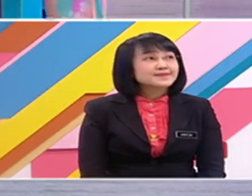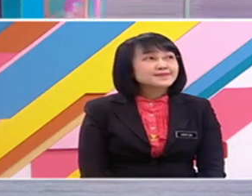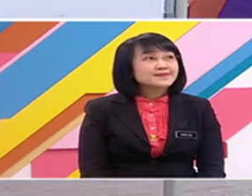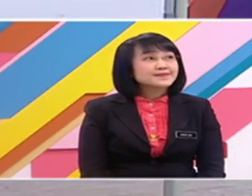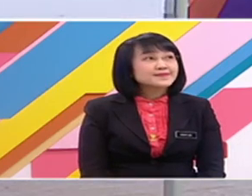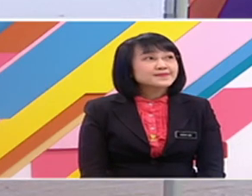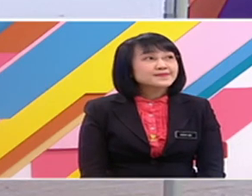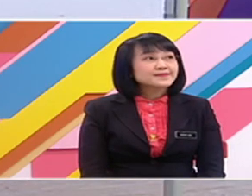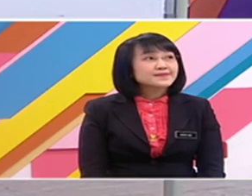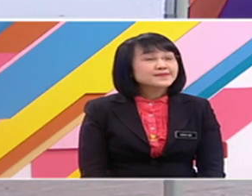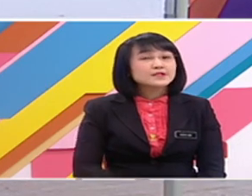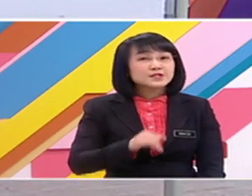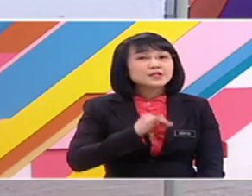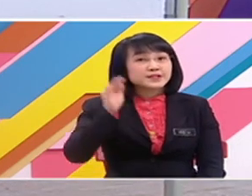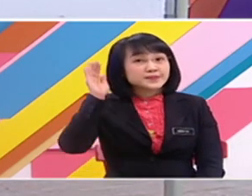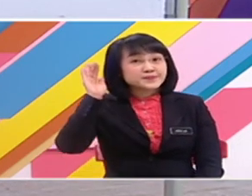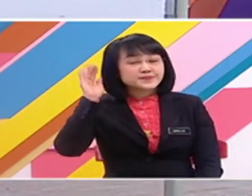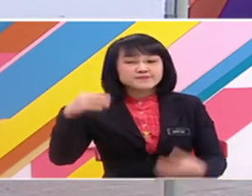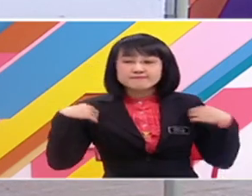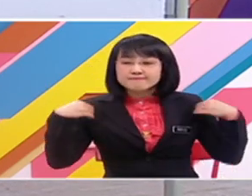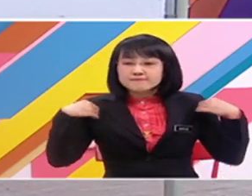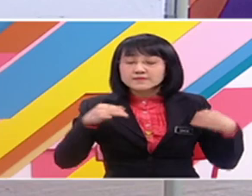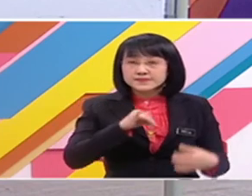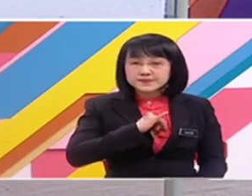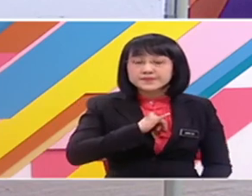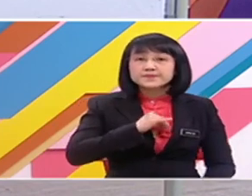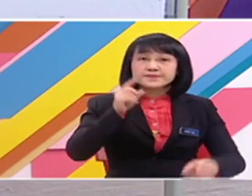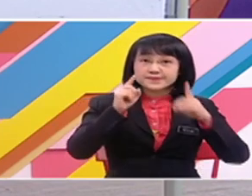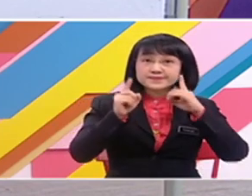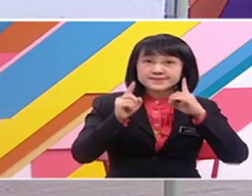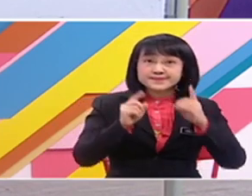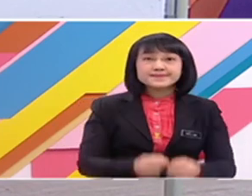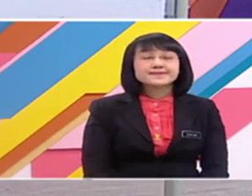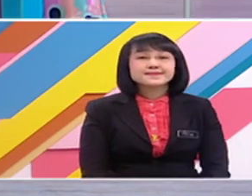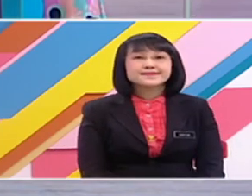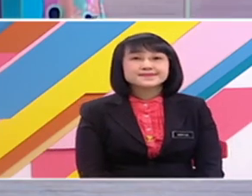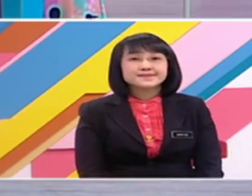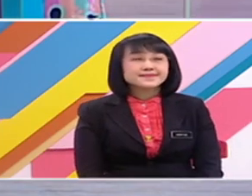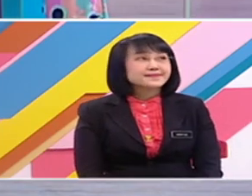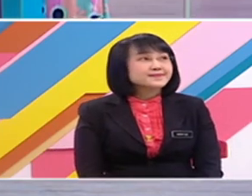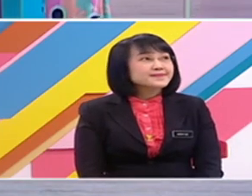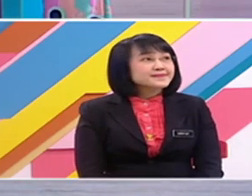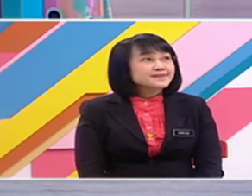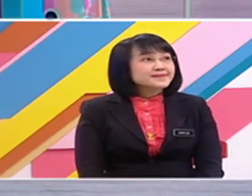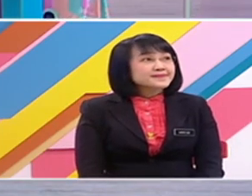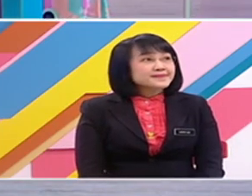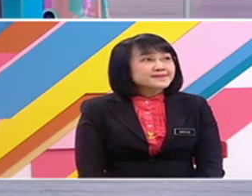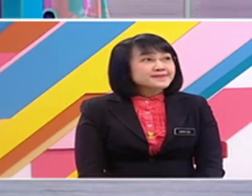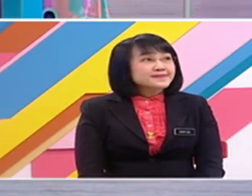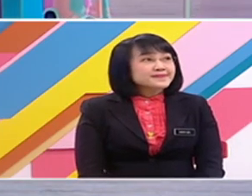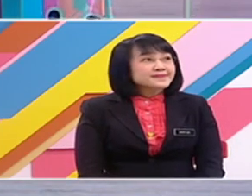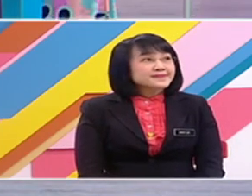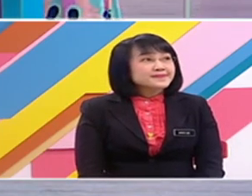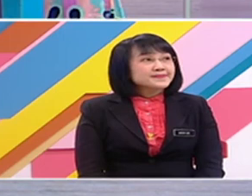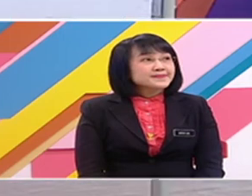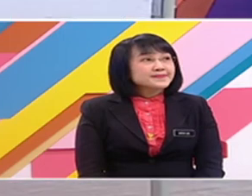that I see. Okay. Okay. All right, kids, please pay attention to this. Then you take the